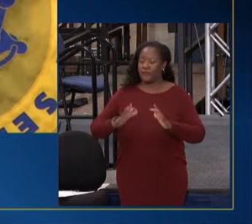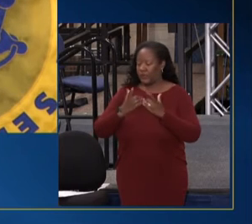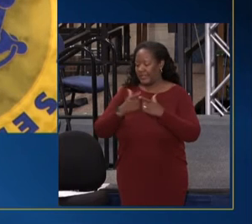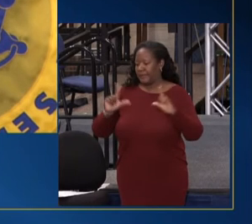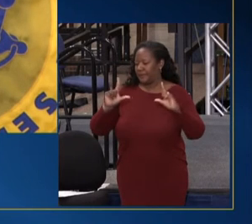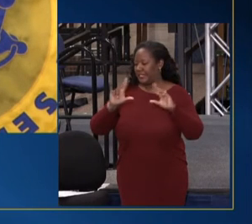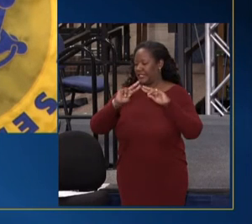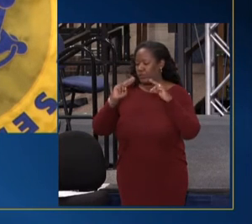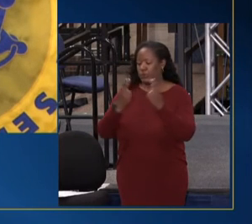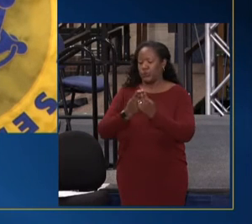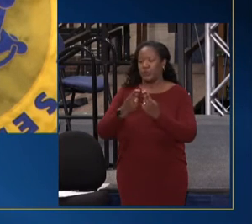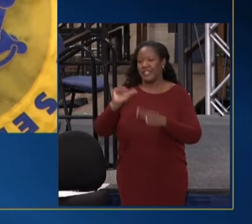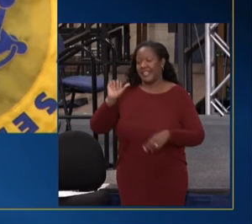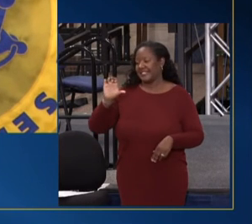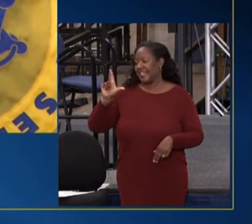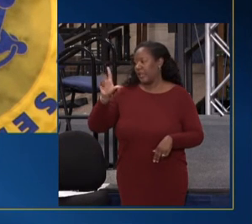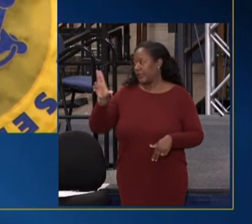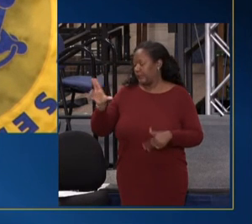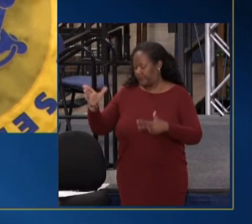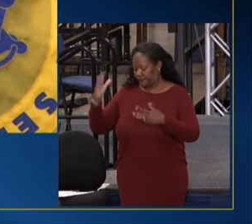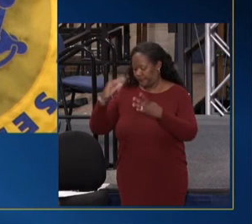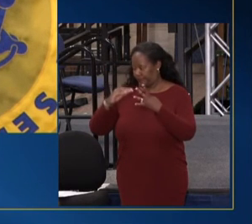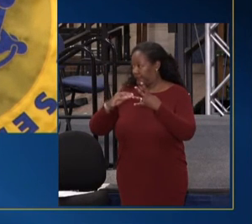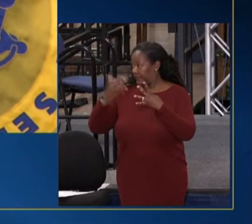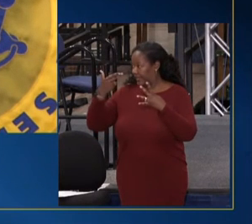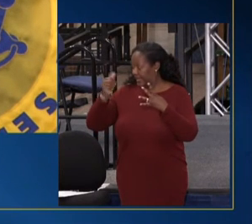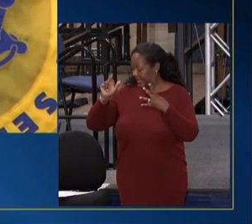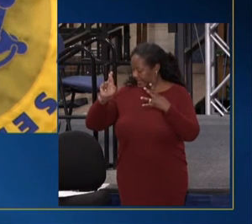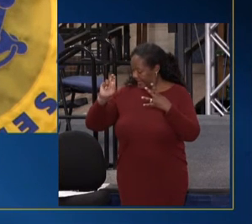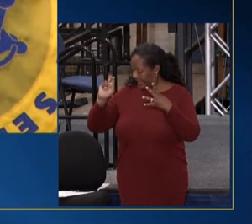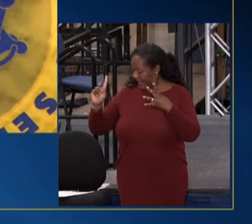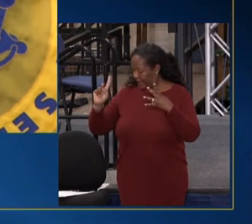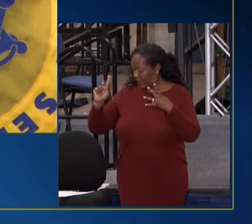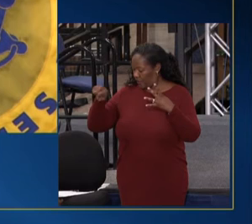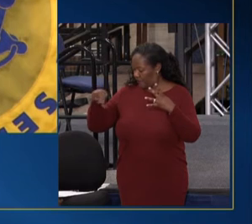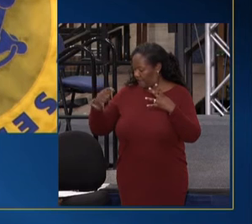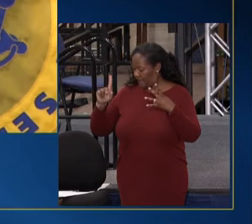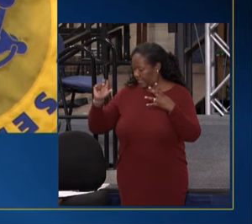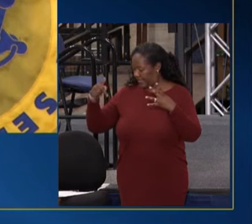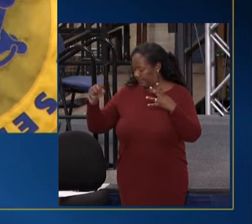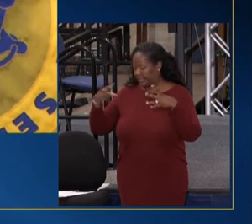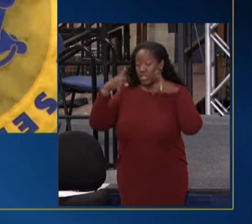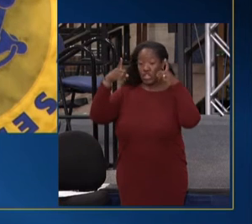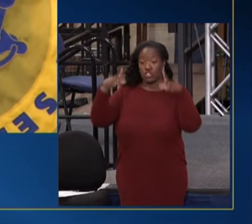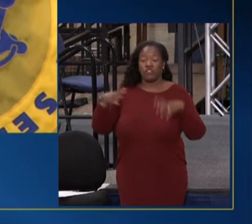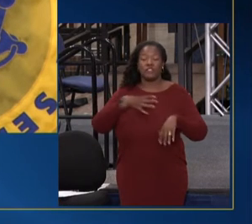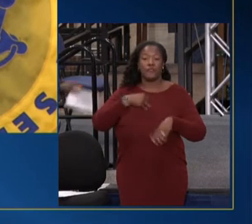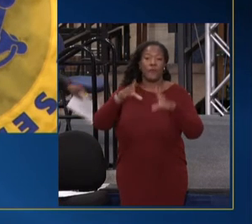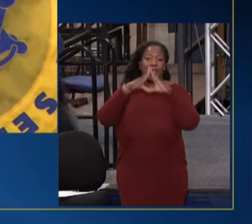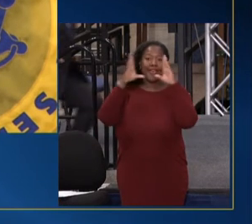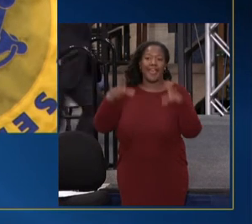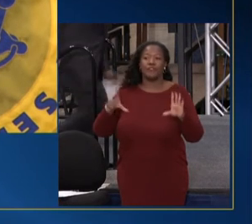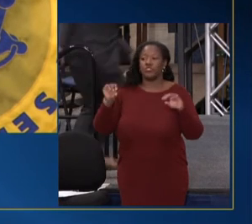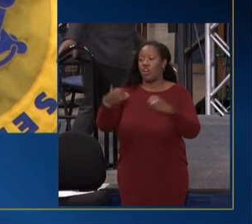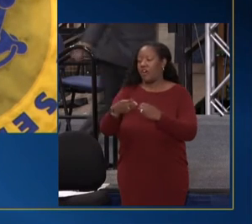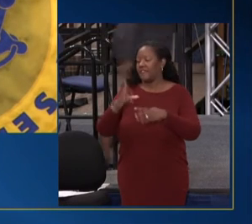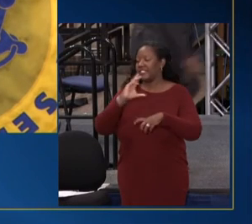We have Harold Phillips, Director, the White House Office of National AIDS Policy.